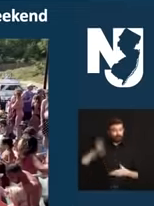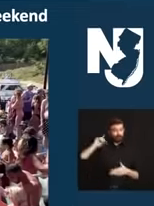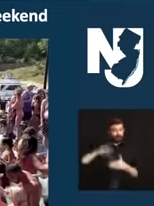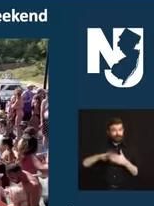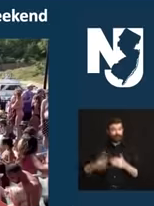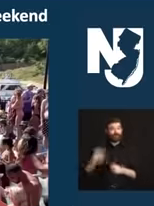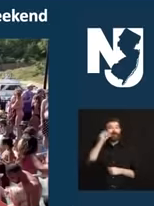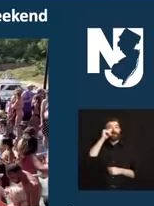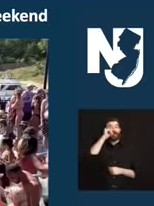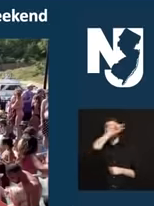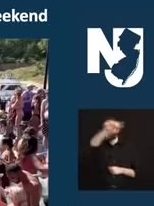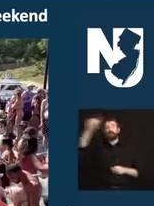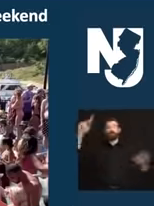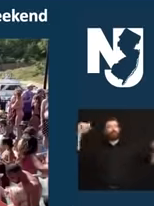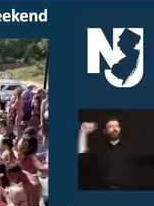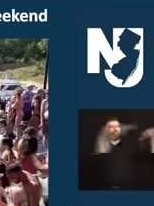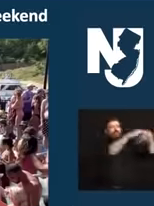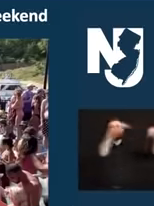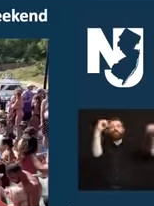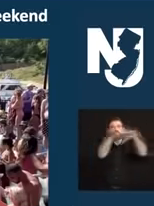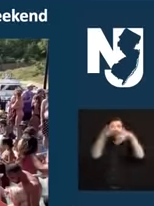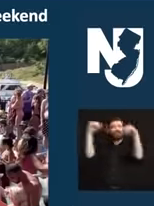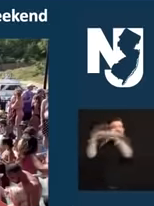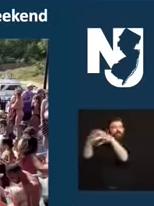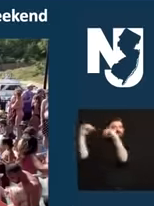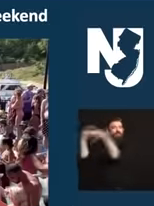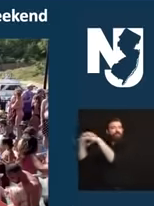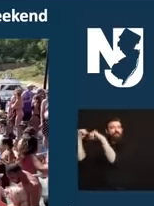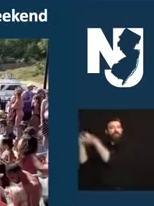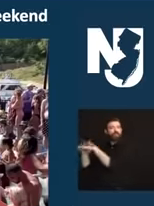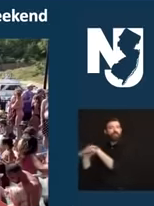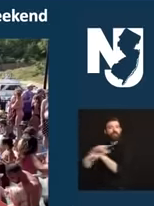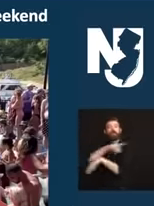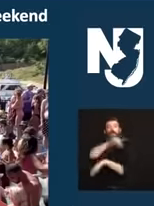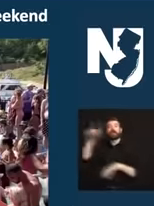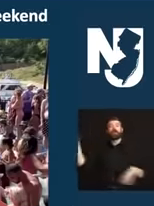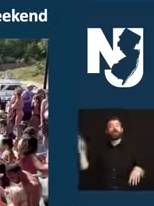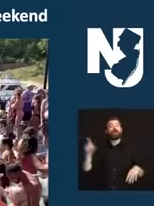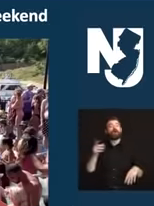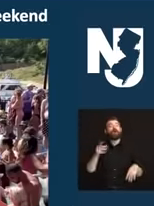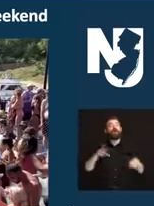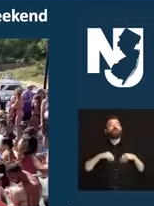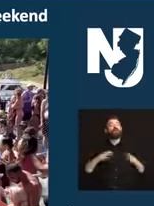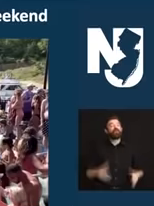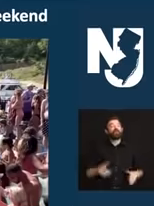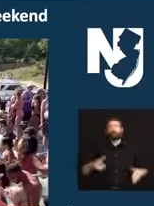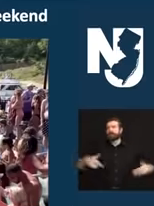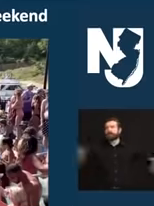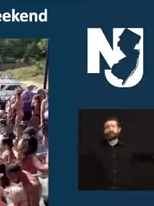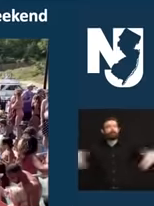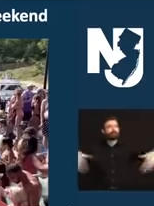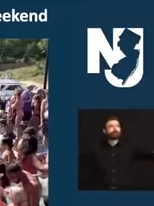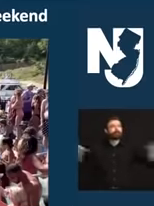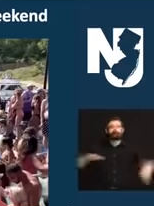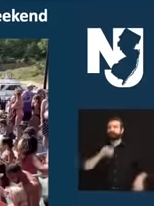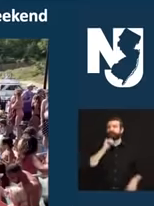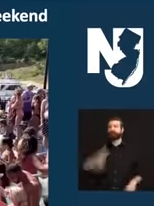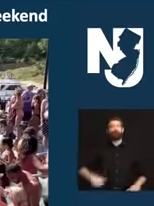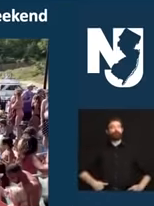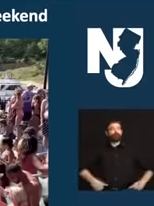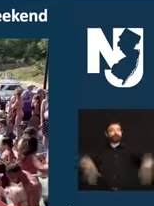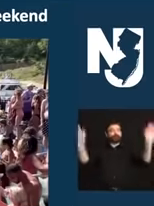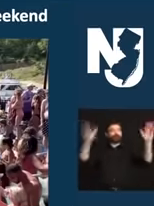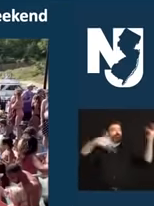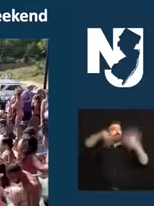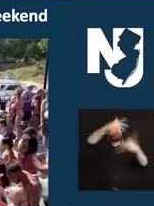owners nor practiced by patrons, sadly, don't look terribly different from this one, and they cannot continue. This is how